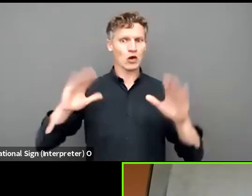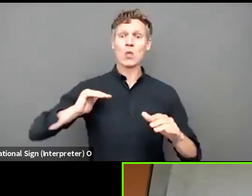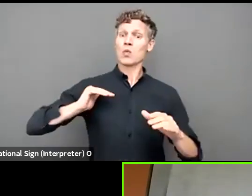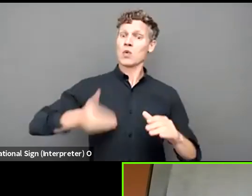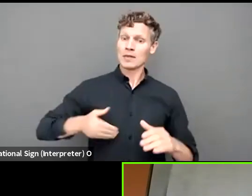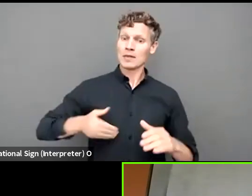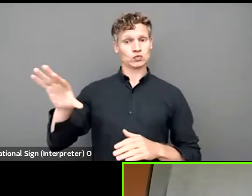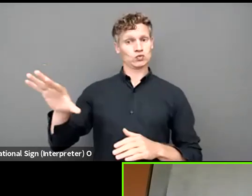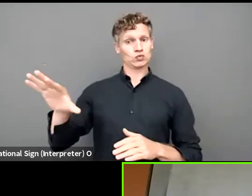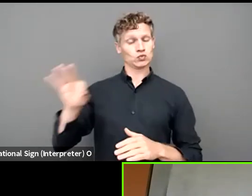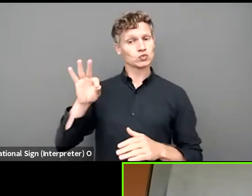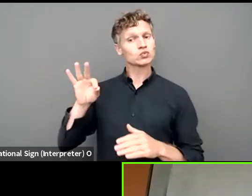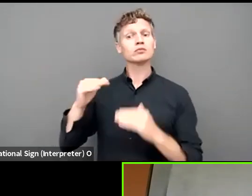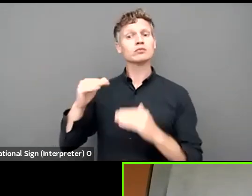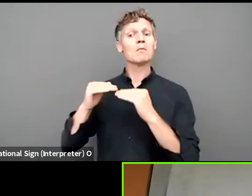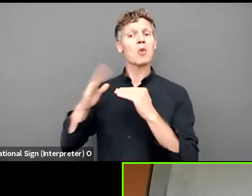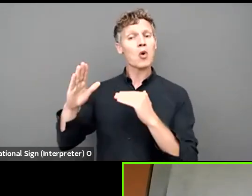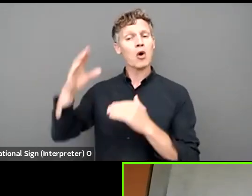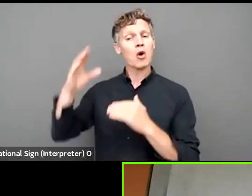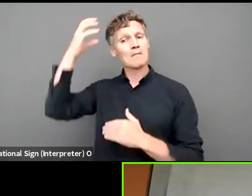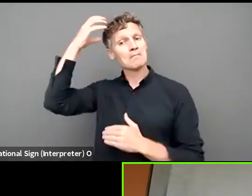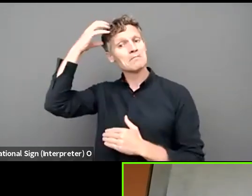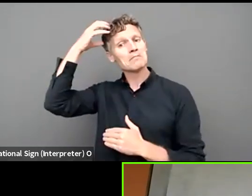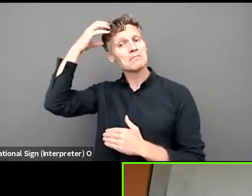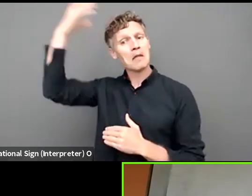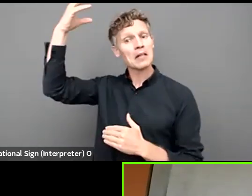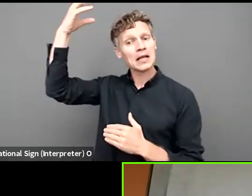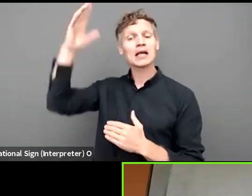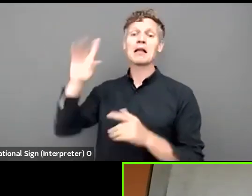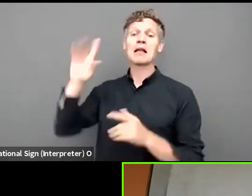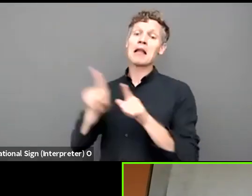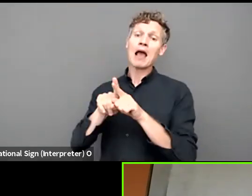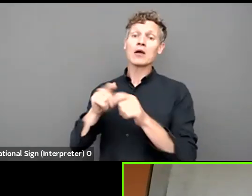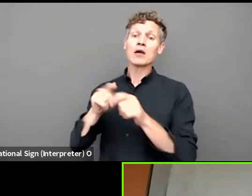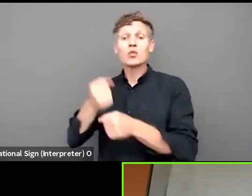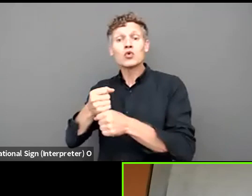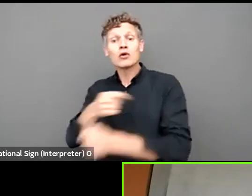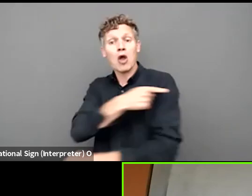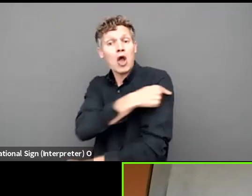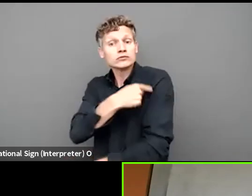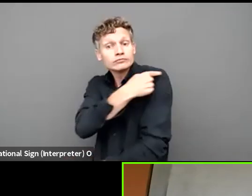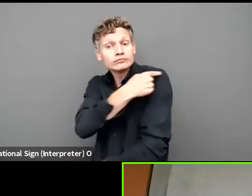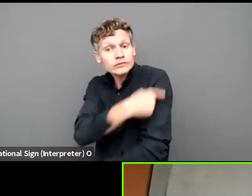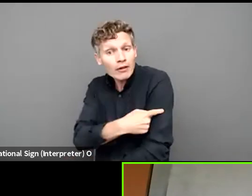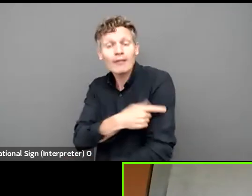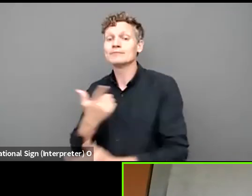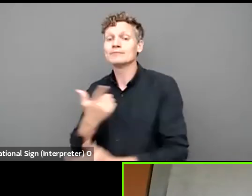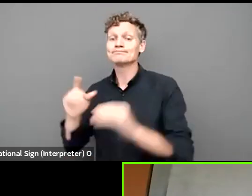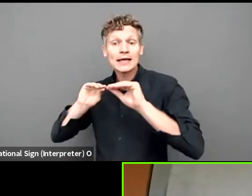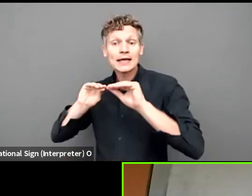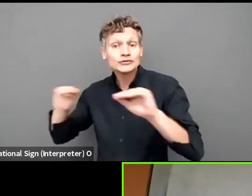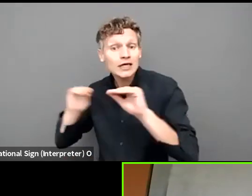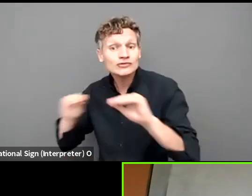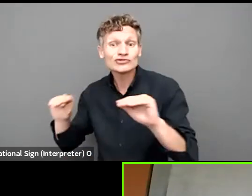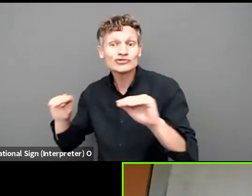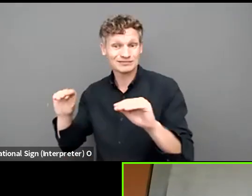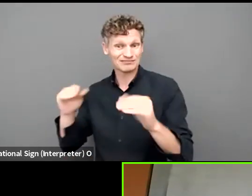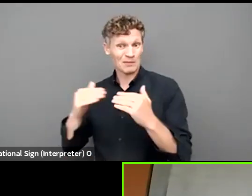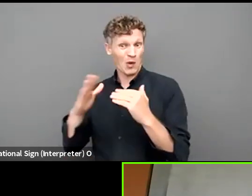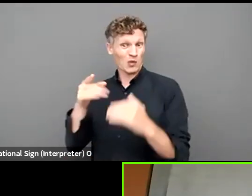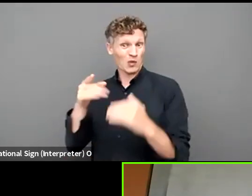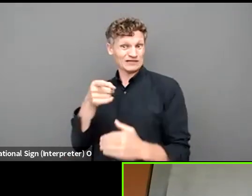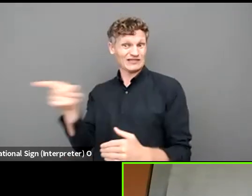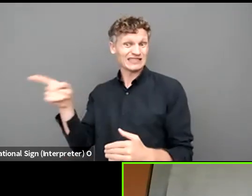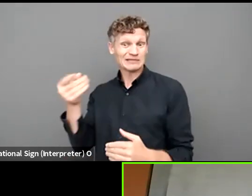go into professions like care and education, which are traditionally lower paid. I mean, they're not into, so much